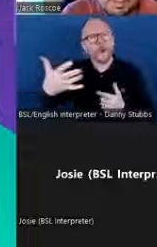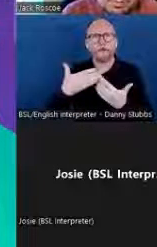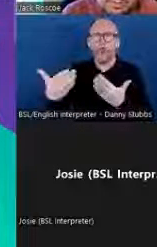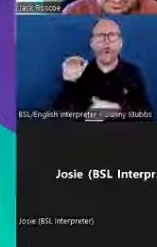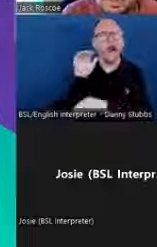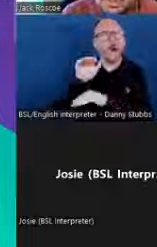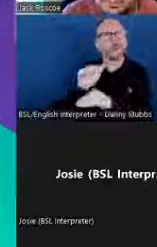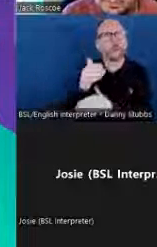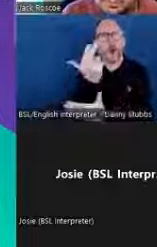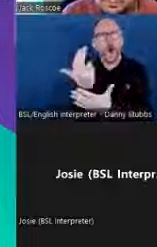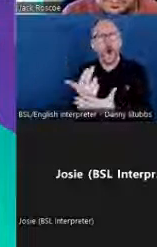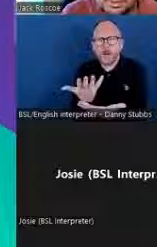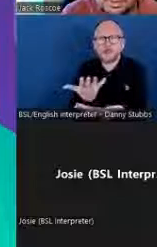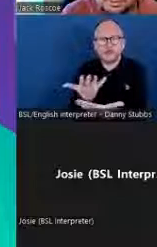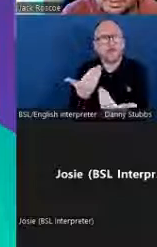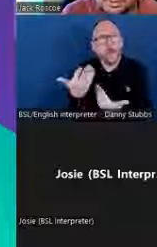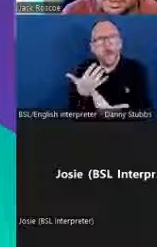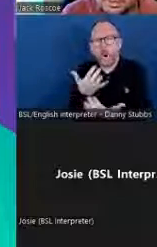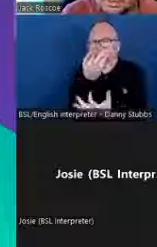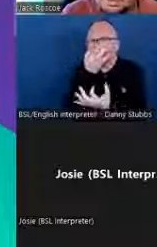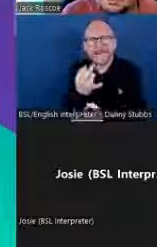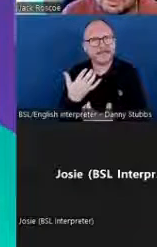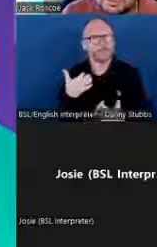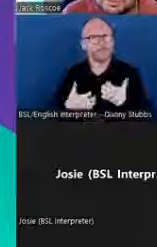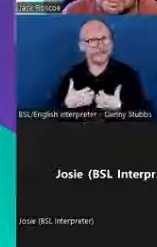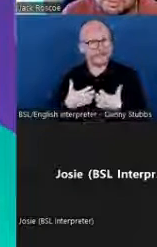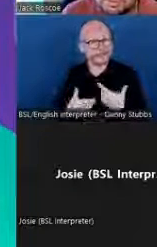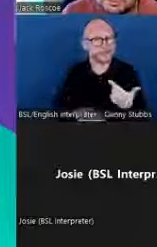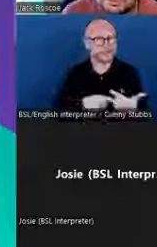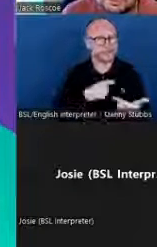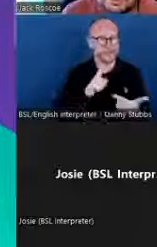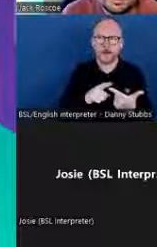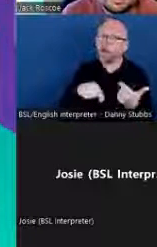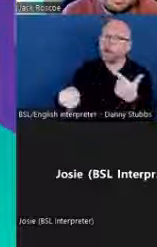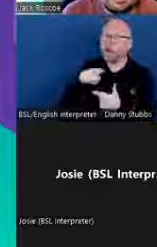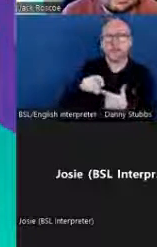And then moving on to the topic, an increased awareness of the First World War